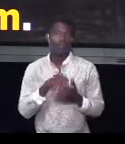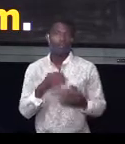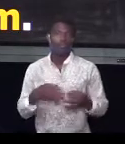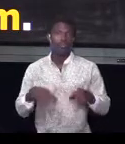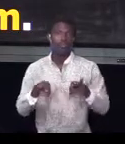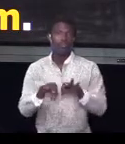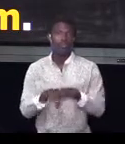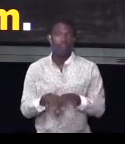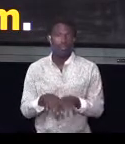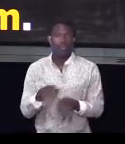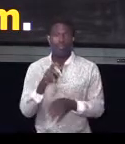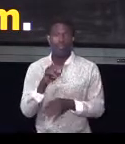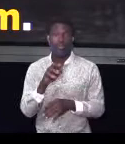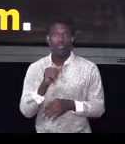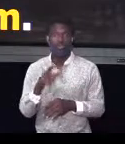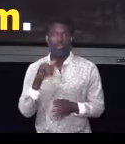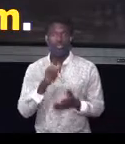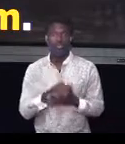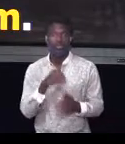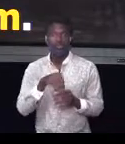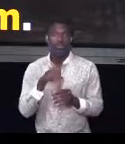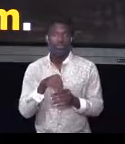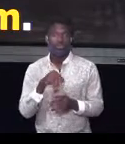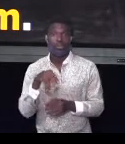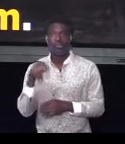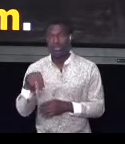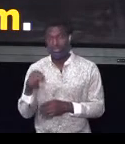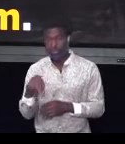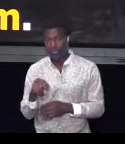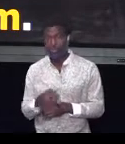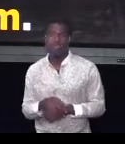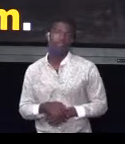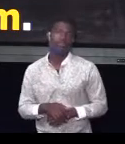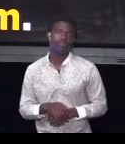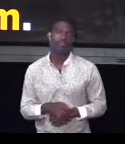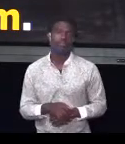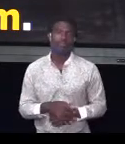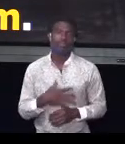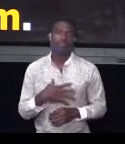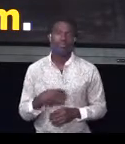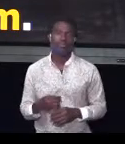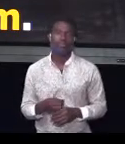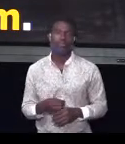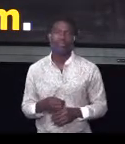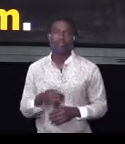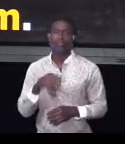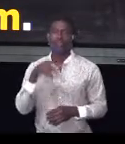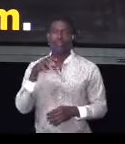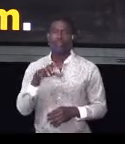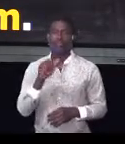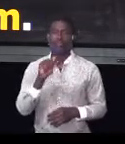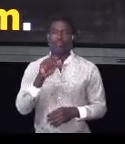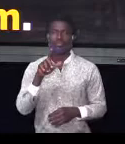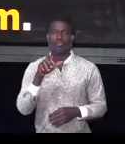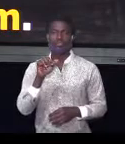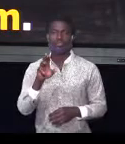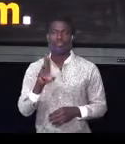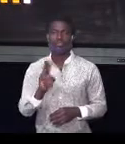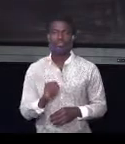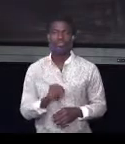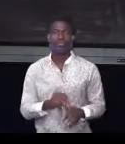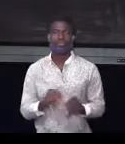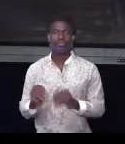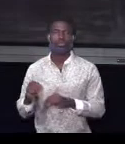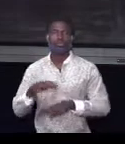the important minerals that plants require: nitrogen, phosphorus, potassium, and what? And